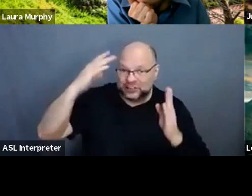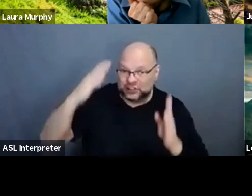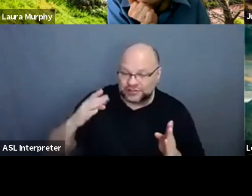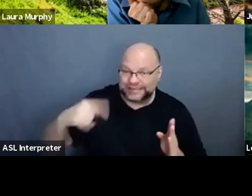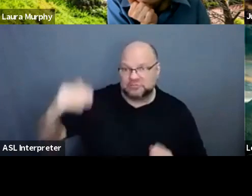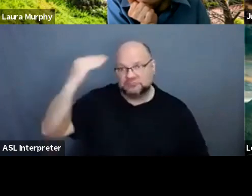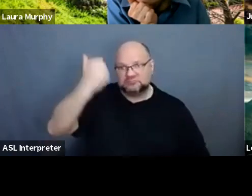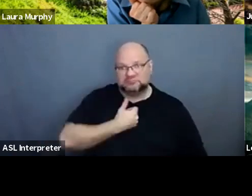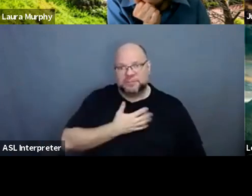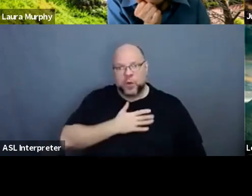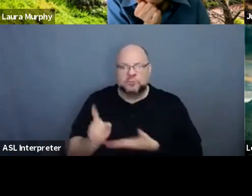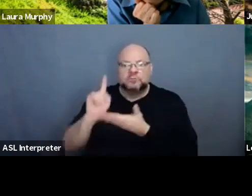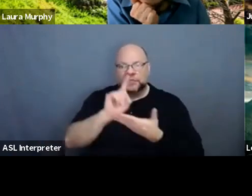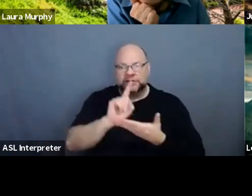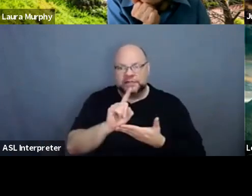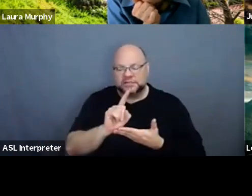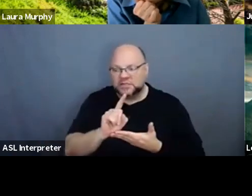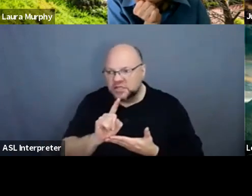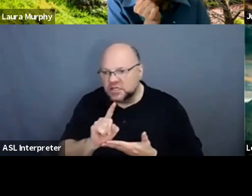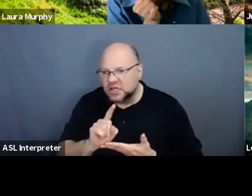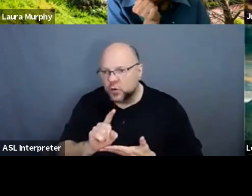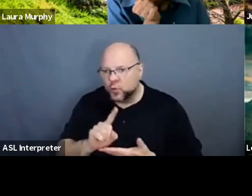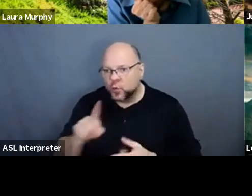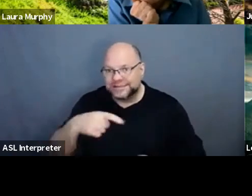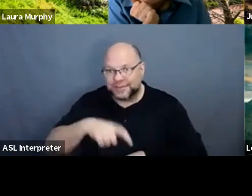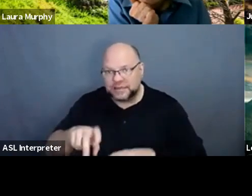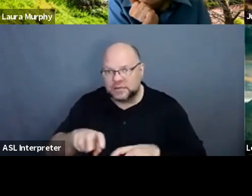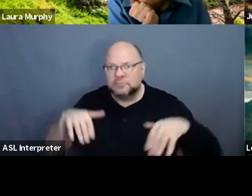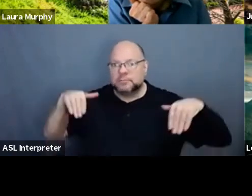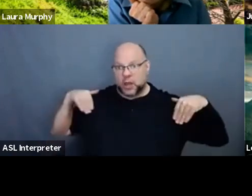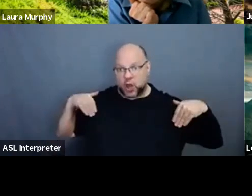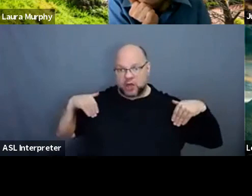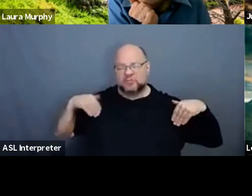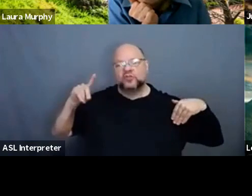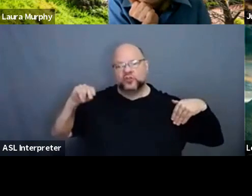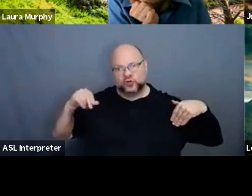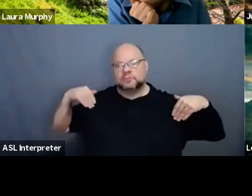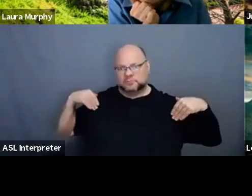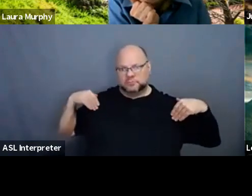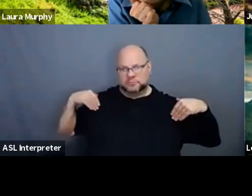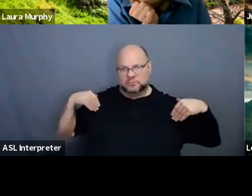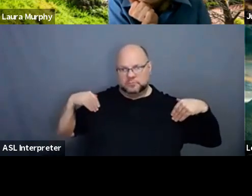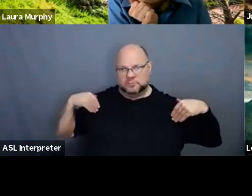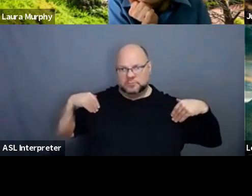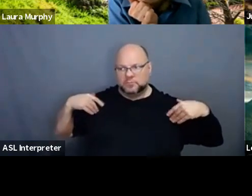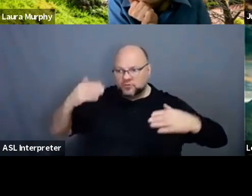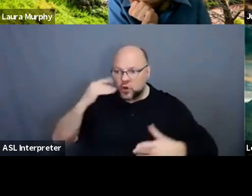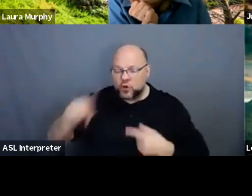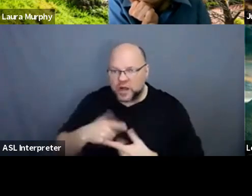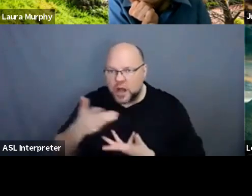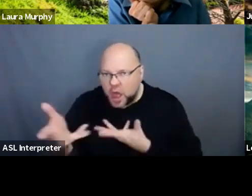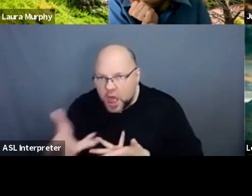their own privilege and back off when needed, then we're going to have to train our current designers to be able to do